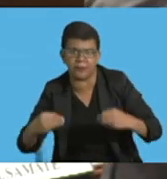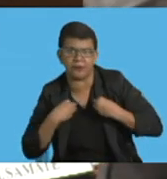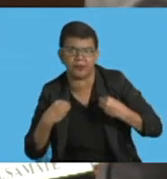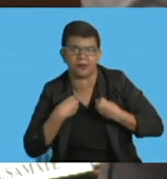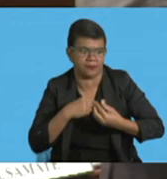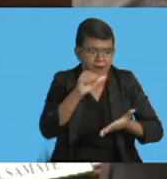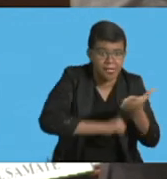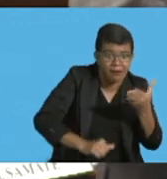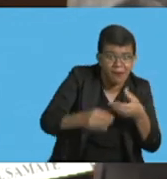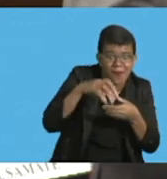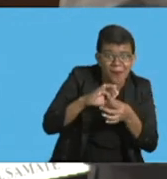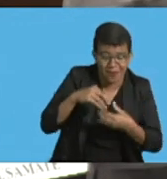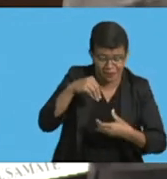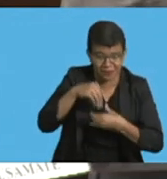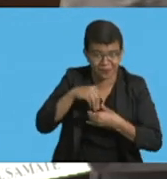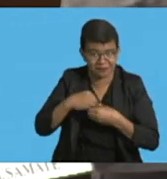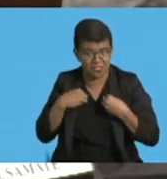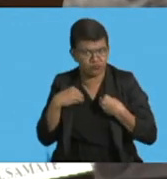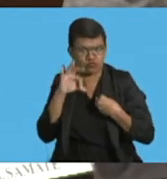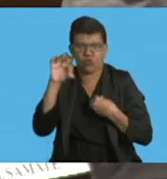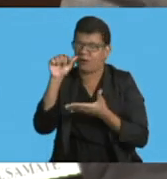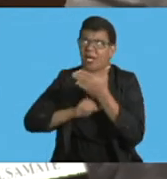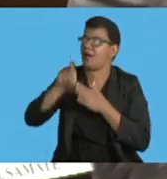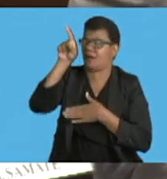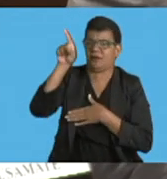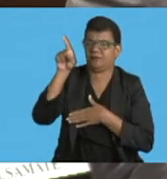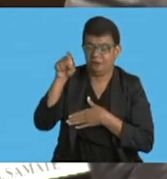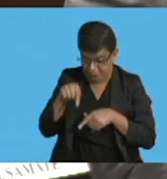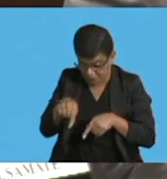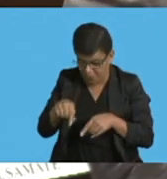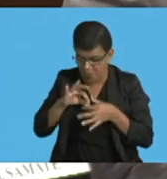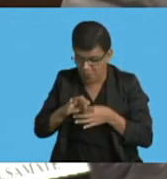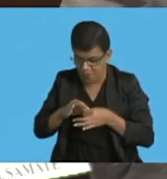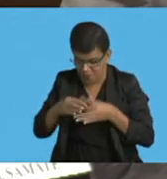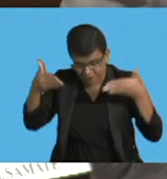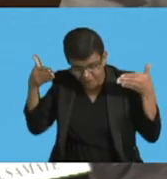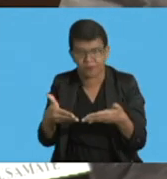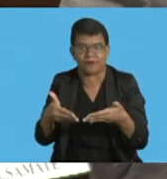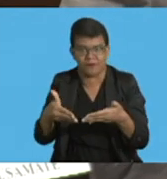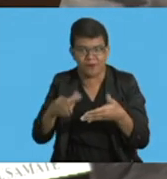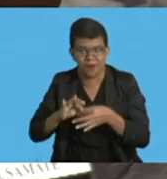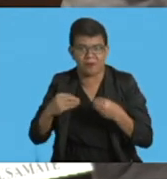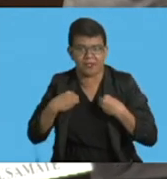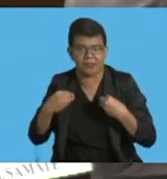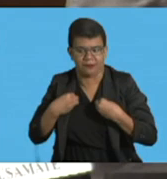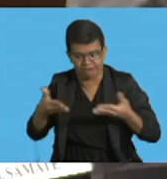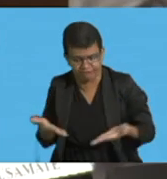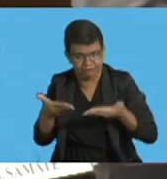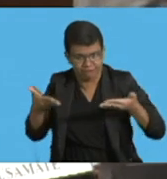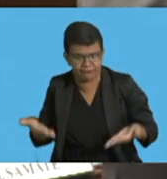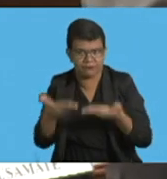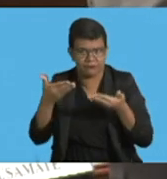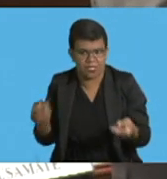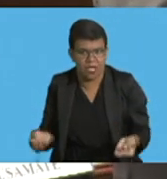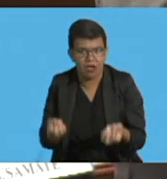to keep the growth rates up, to keep the jobs buoyant, the jobs market buoyant, and to be able to ride this particular wave, which we hopefully